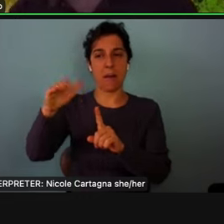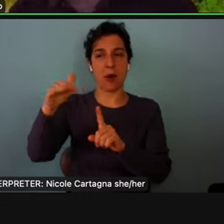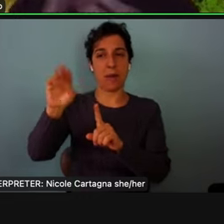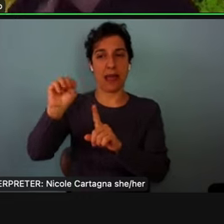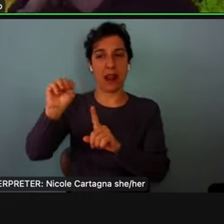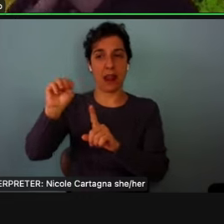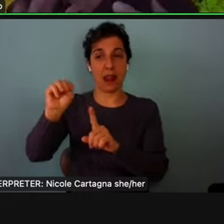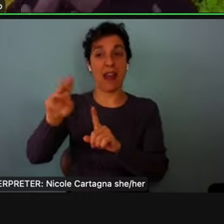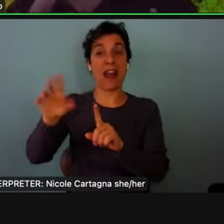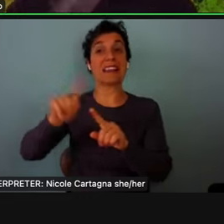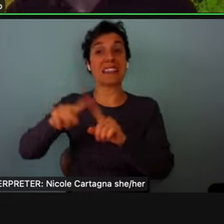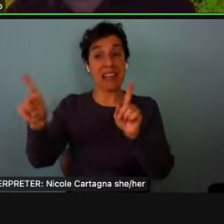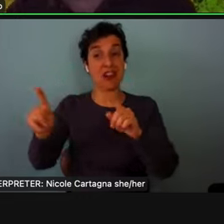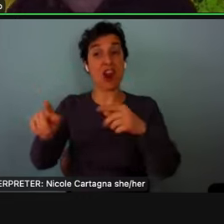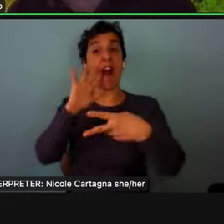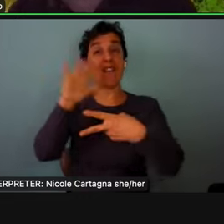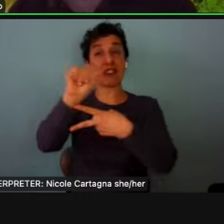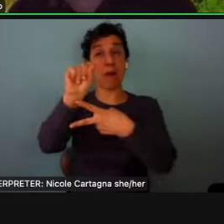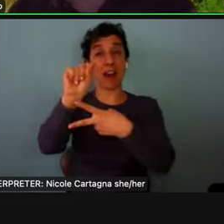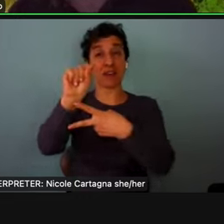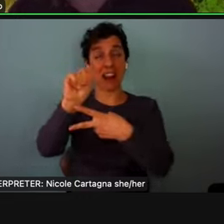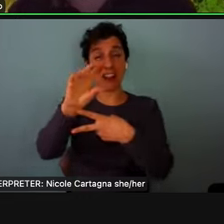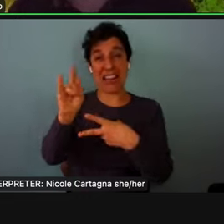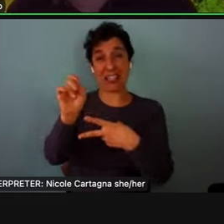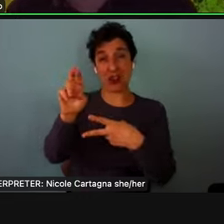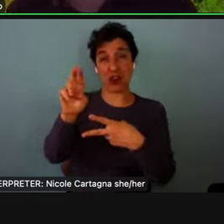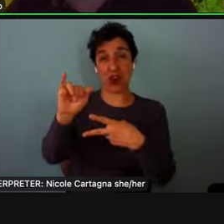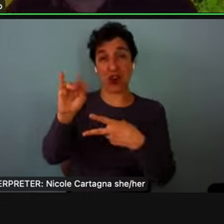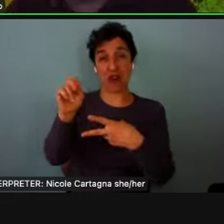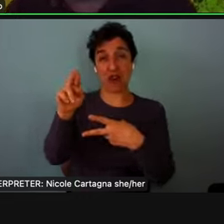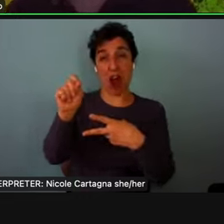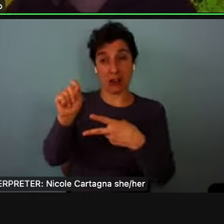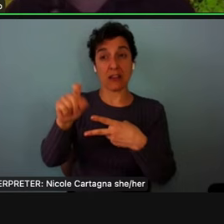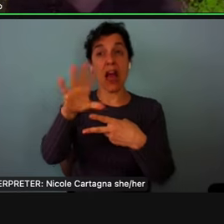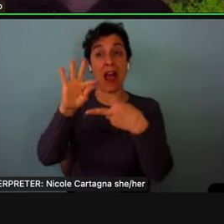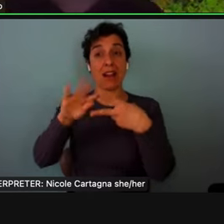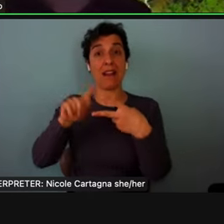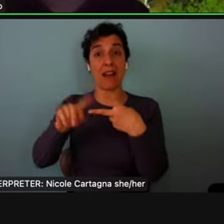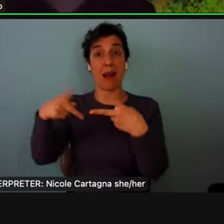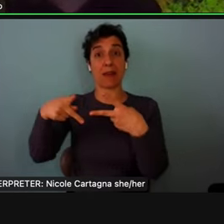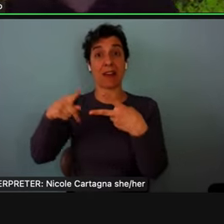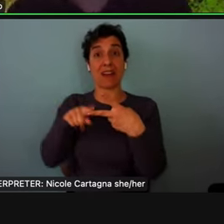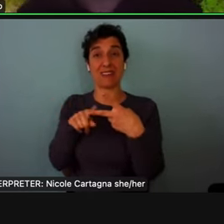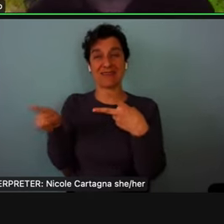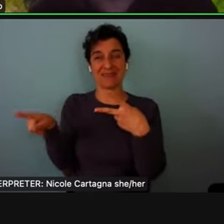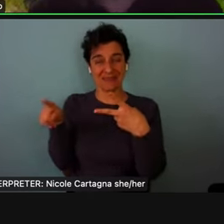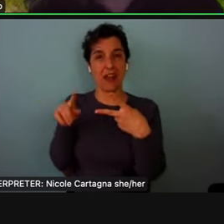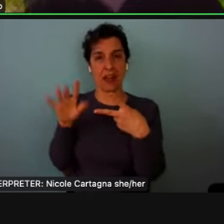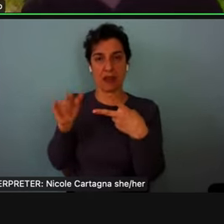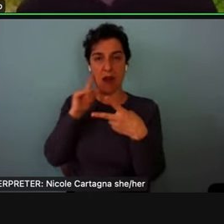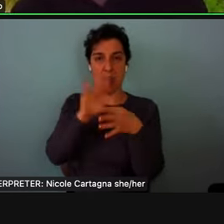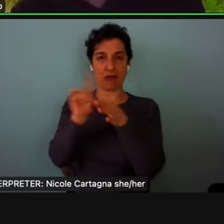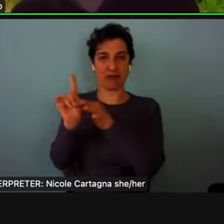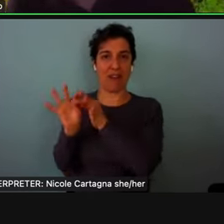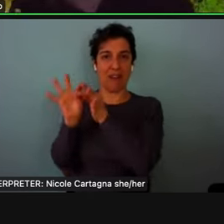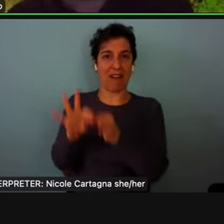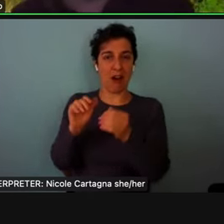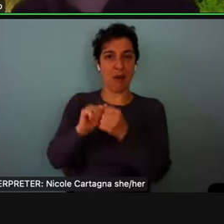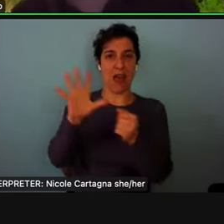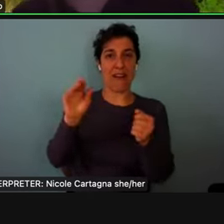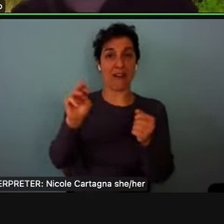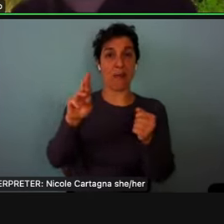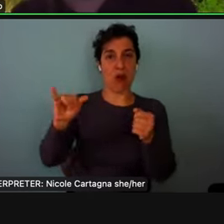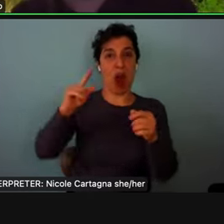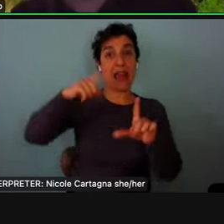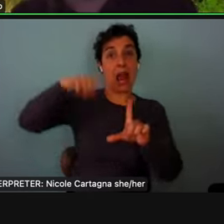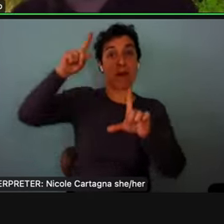parvalbumin and somatostatin interneurons have been linked with fMRI amplitude. It is related to fMRI amplitude. One important thing to